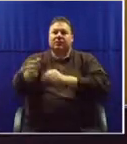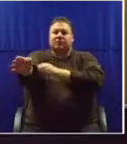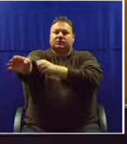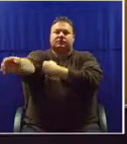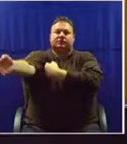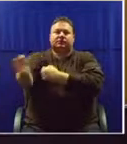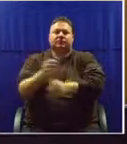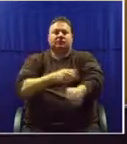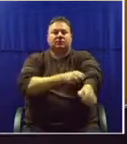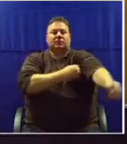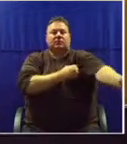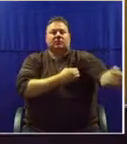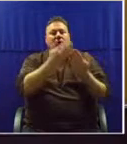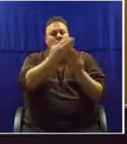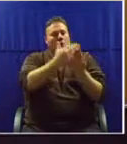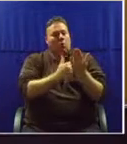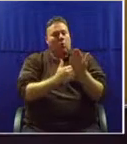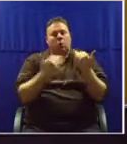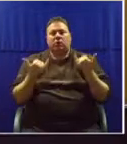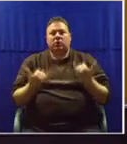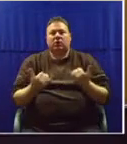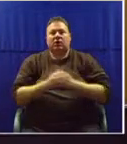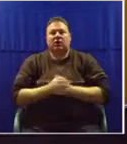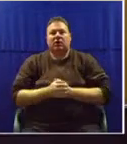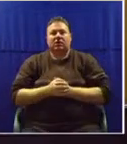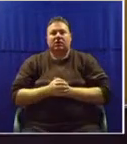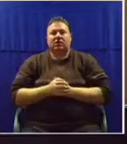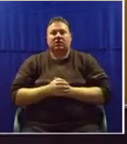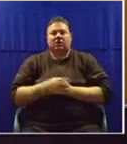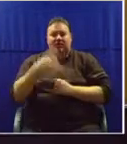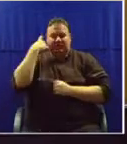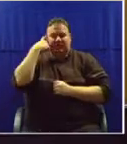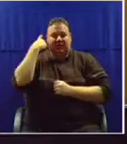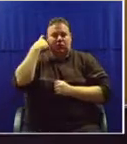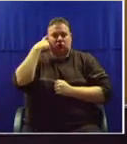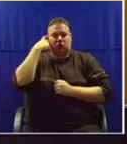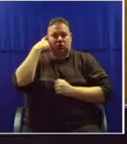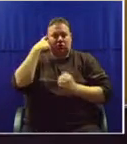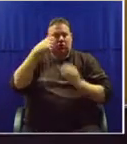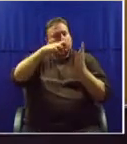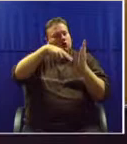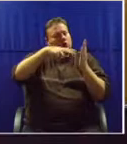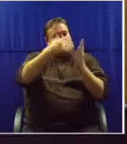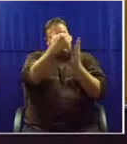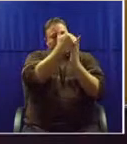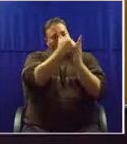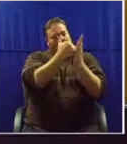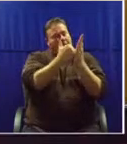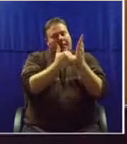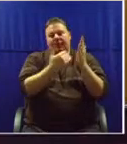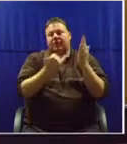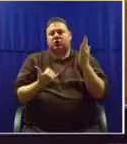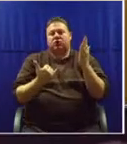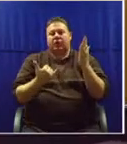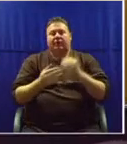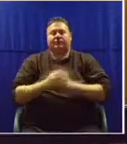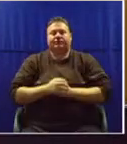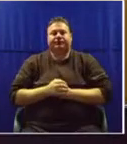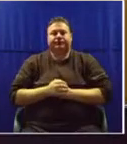Order of the day. The secretary will read the order of the day.